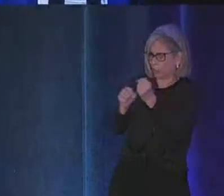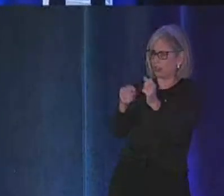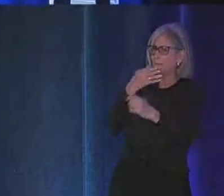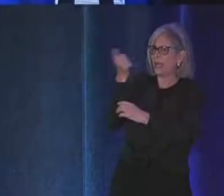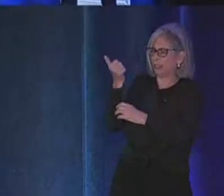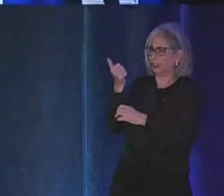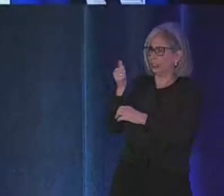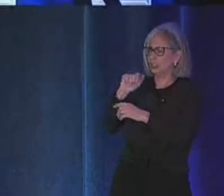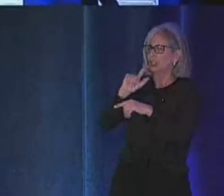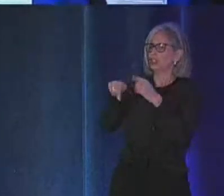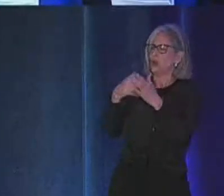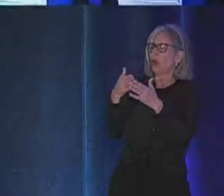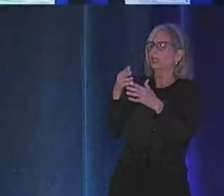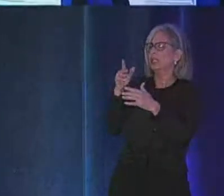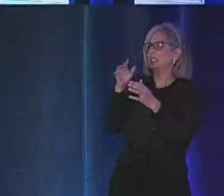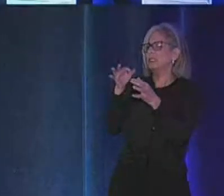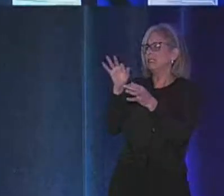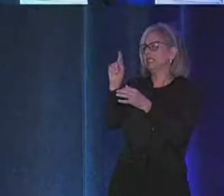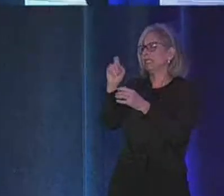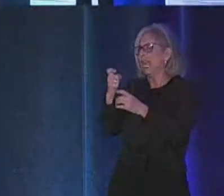a lot of your text assets,